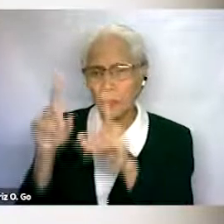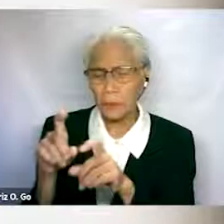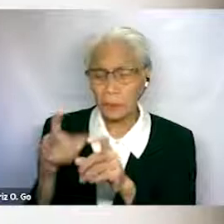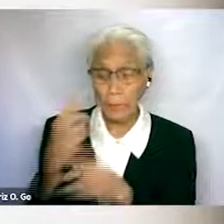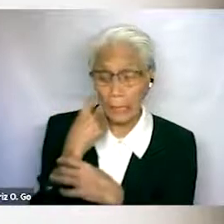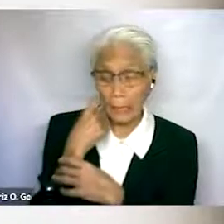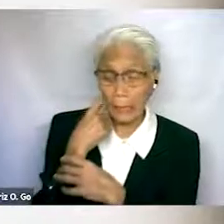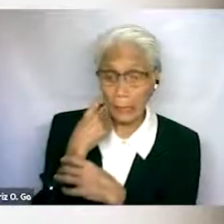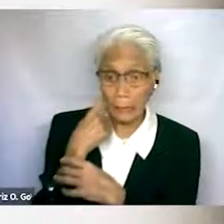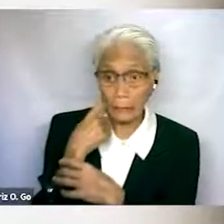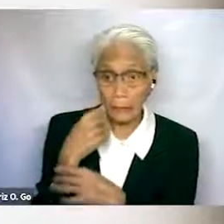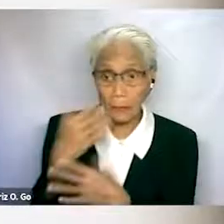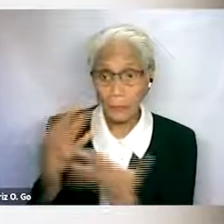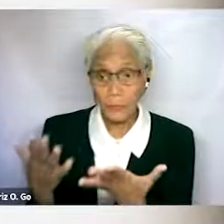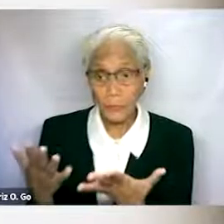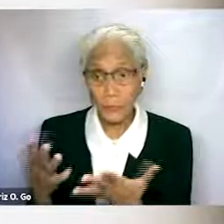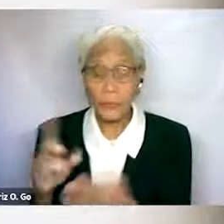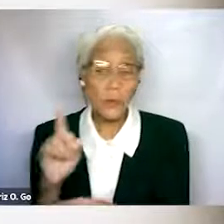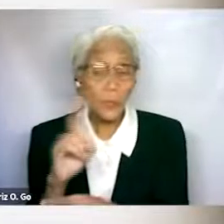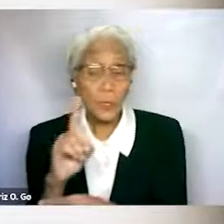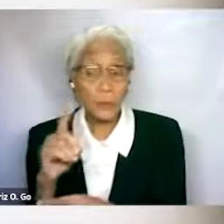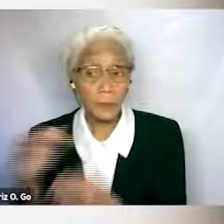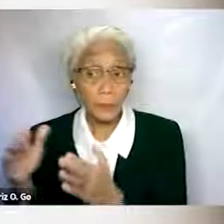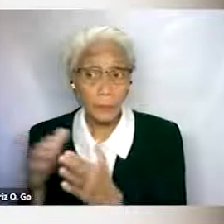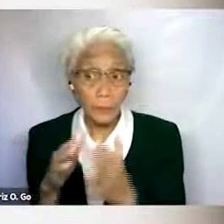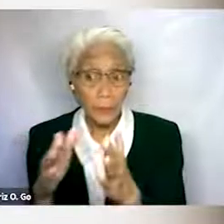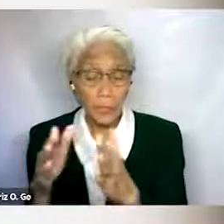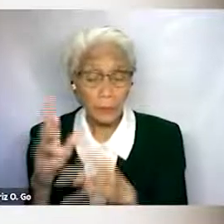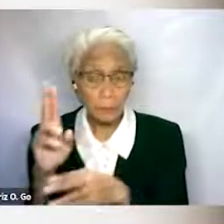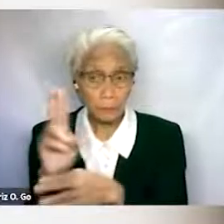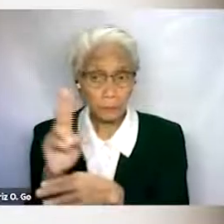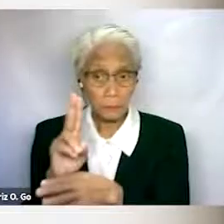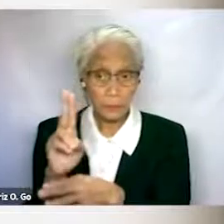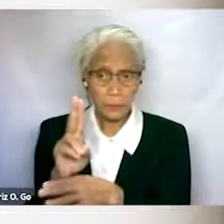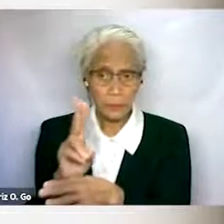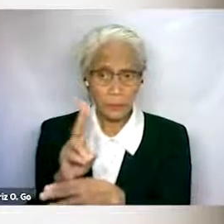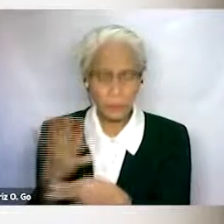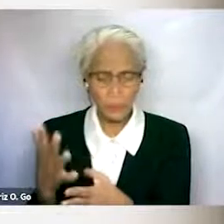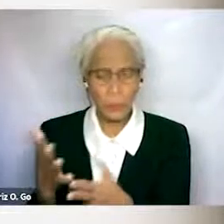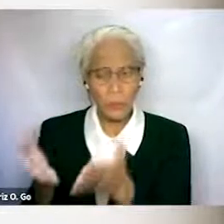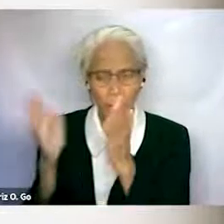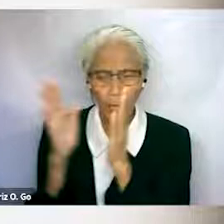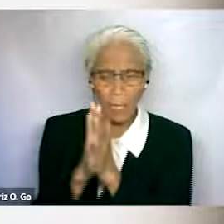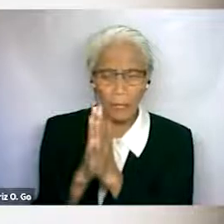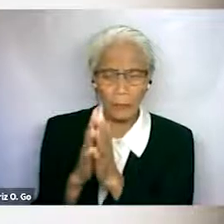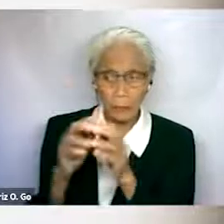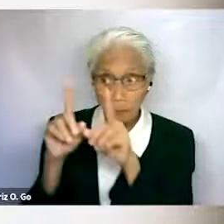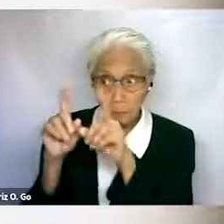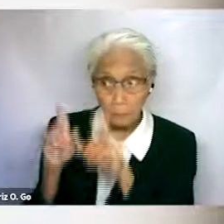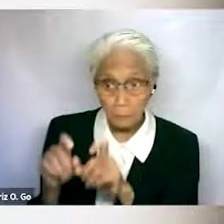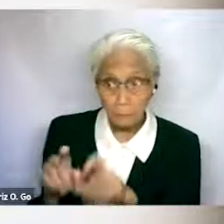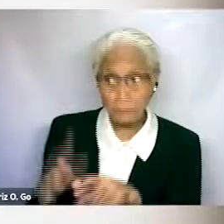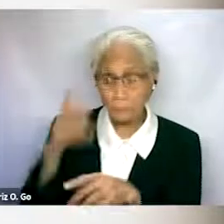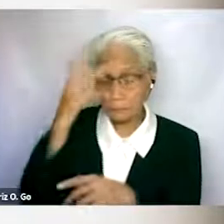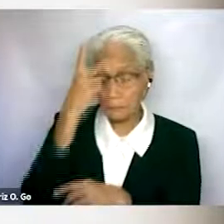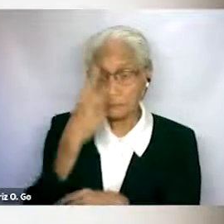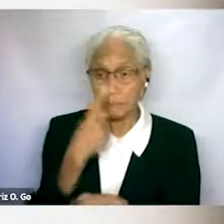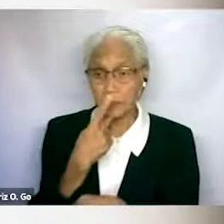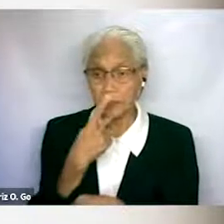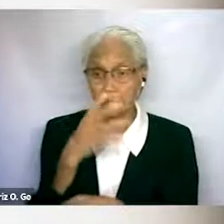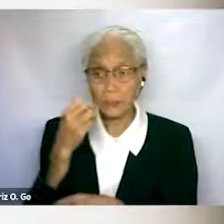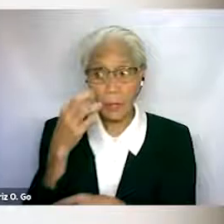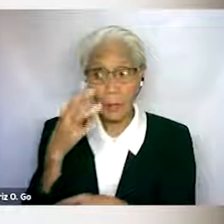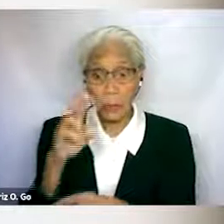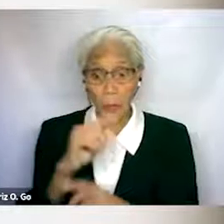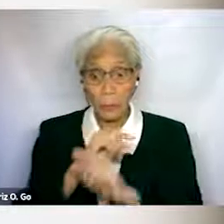the data, how it's going to be used, and we also engage them in consultation and validation. We also refer